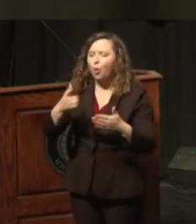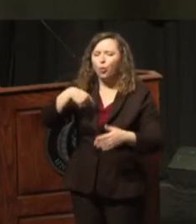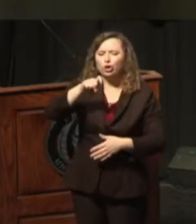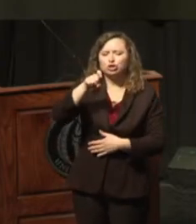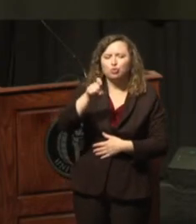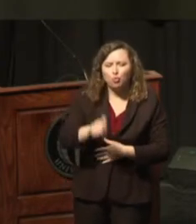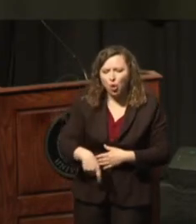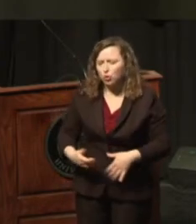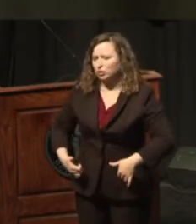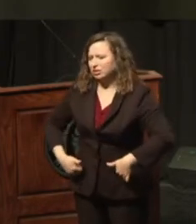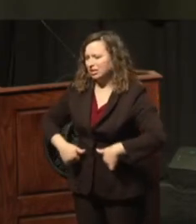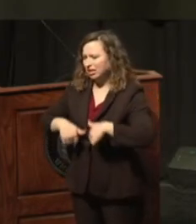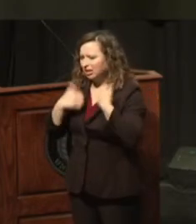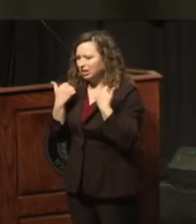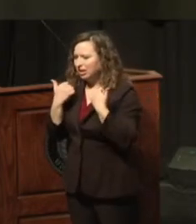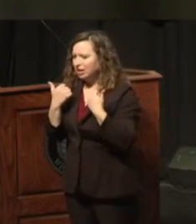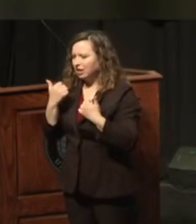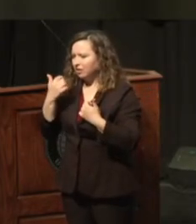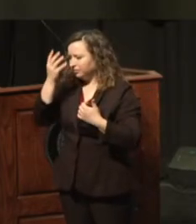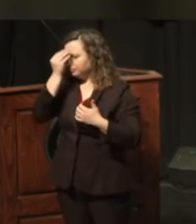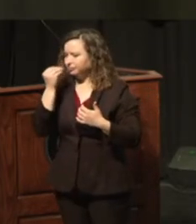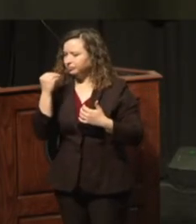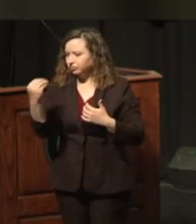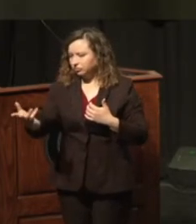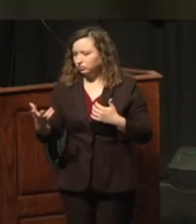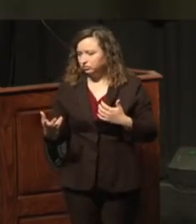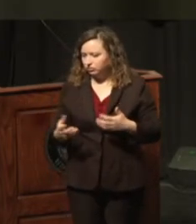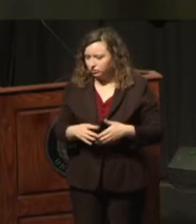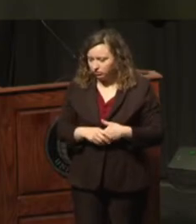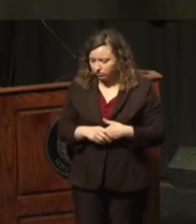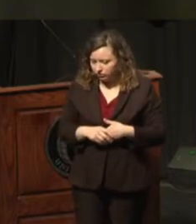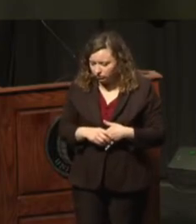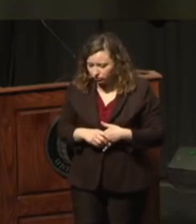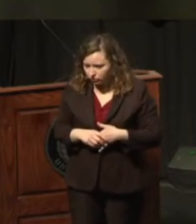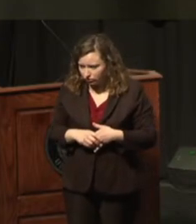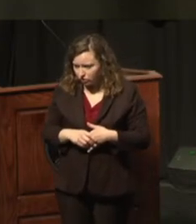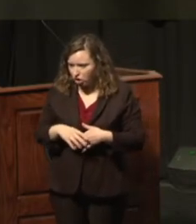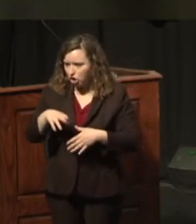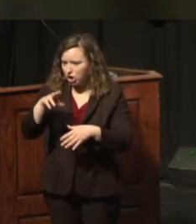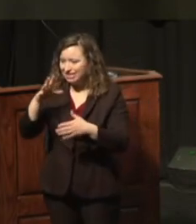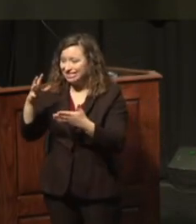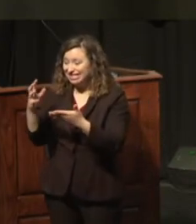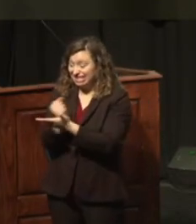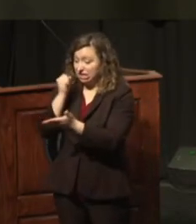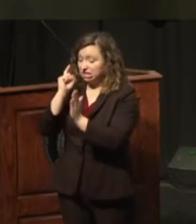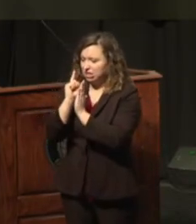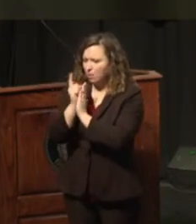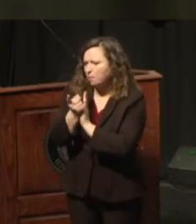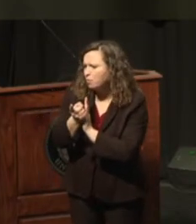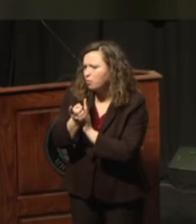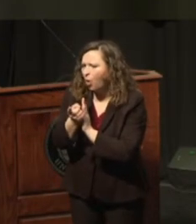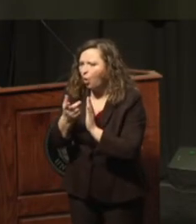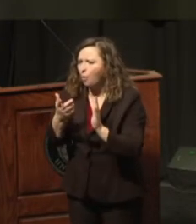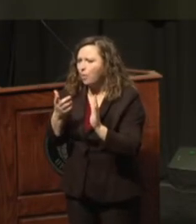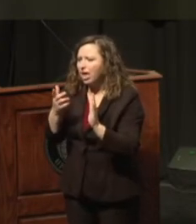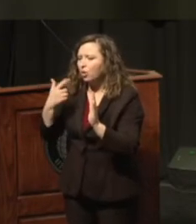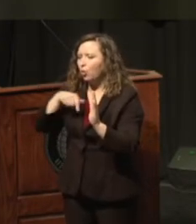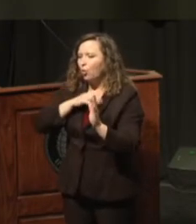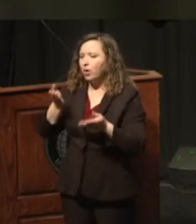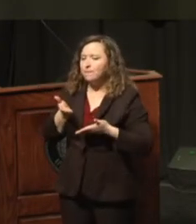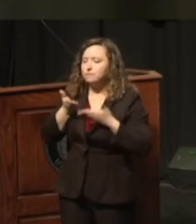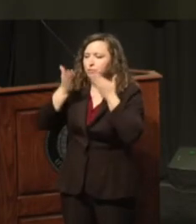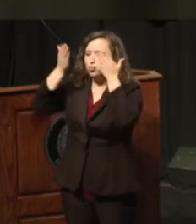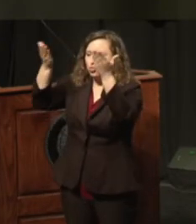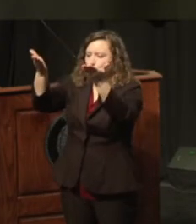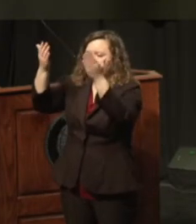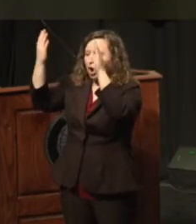me tell you something at the end of this. You use what you got to seize the moment to what? To bring hope